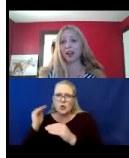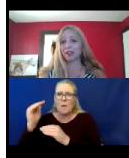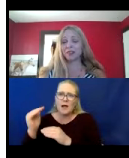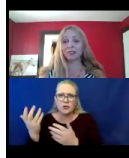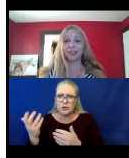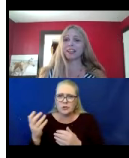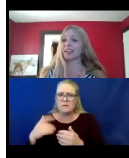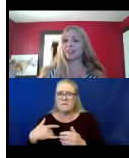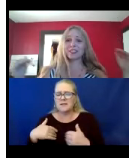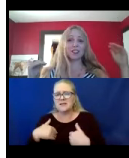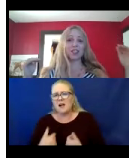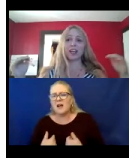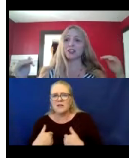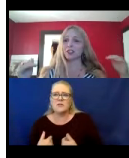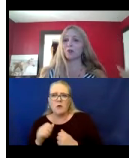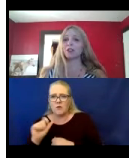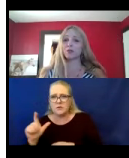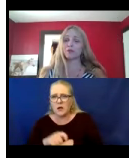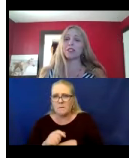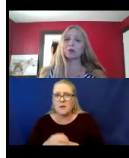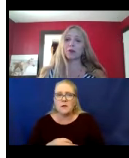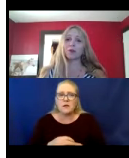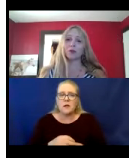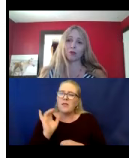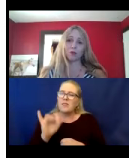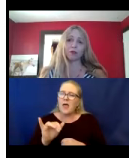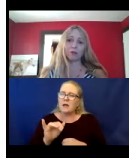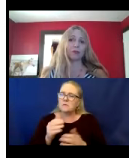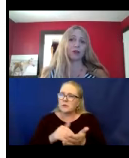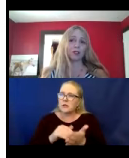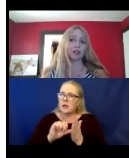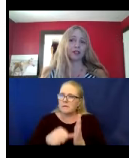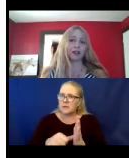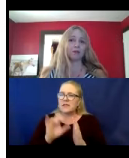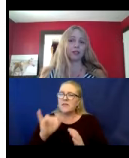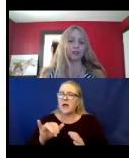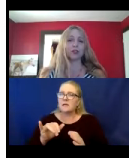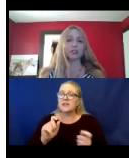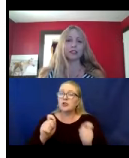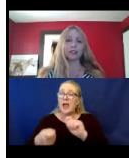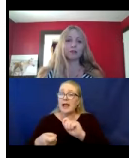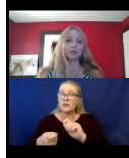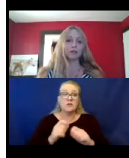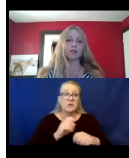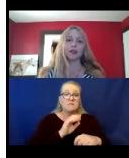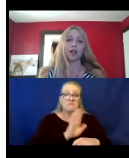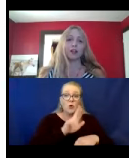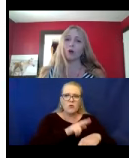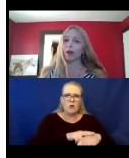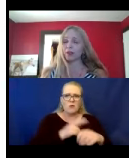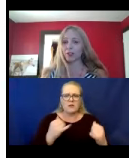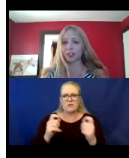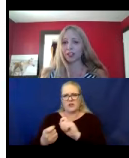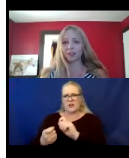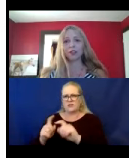really tired. Again, and this is a change in what's sort of typical or normal for a person when you start seeing these symptoms.